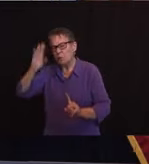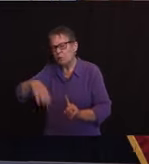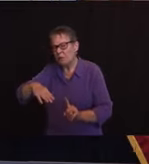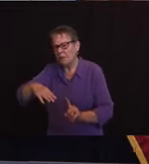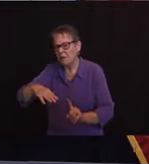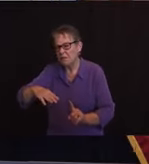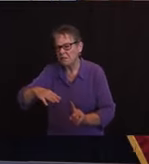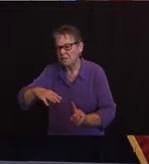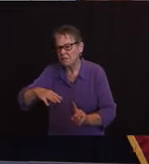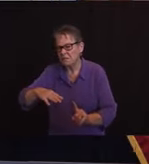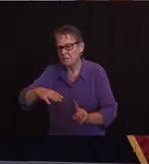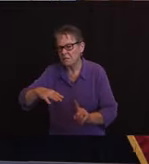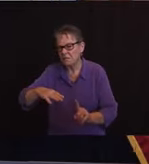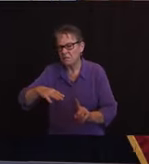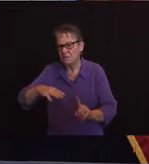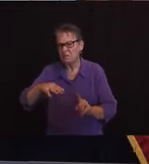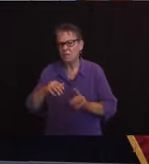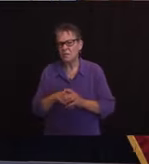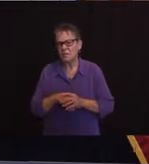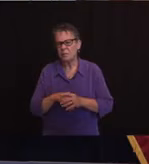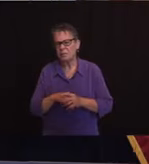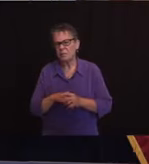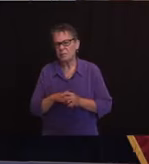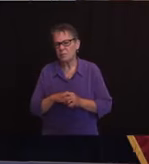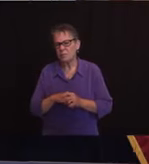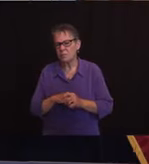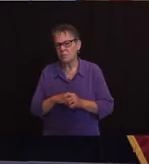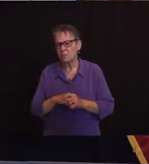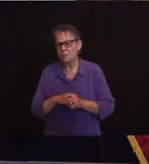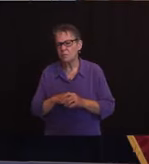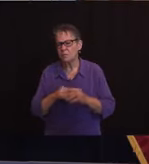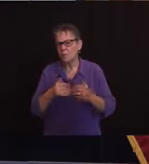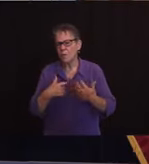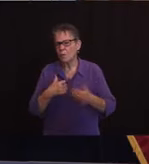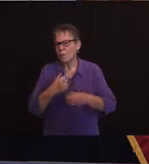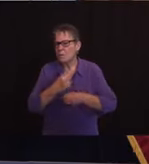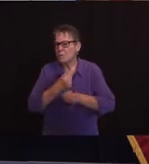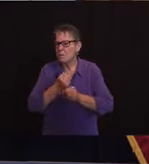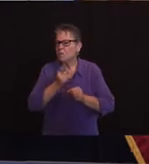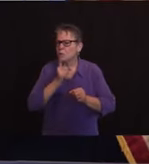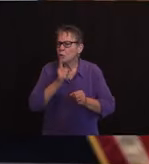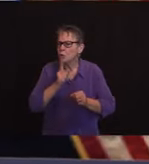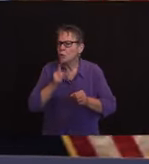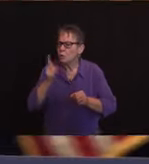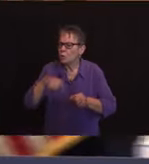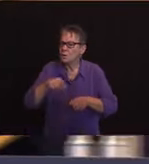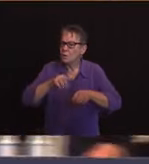are taken care of appropriately. And it starts with testing.